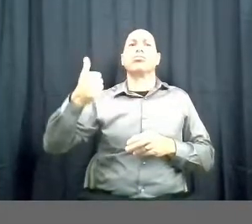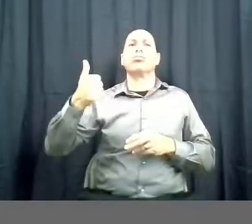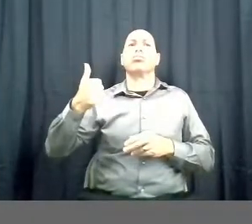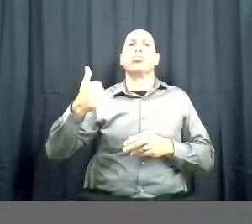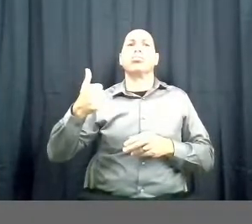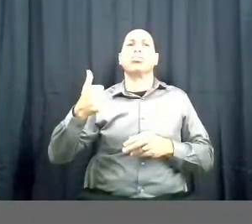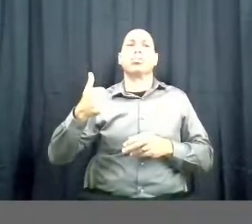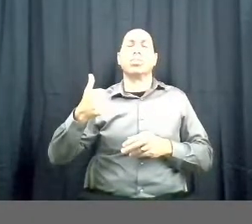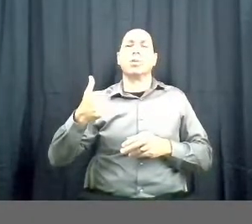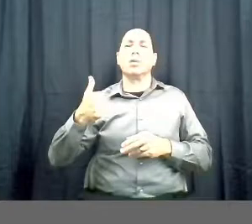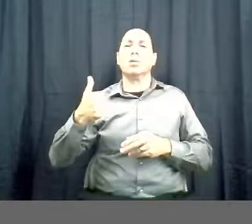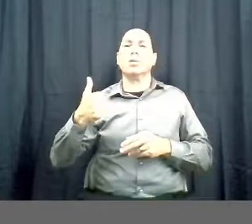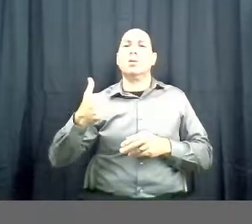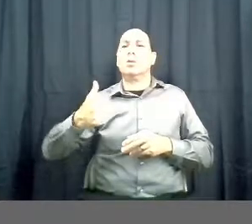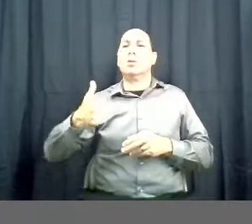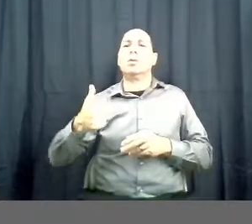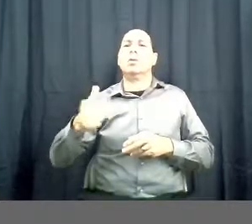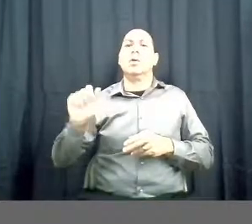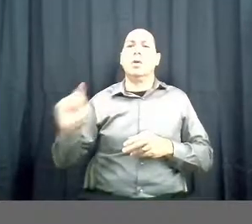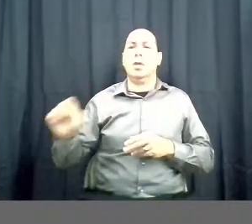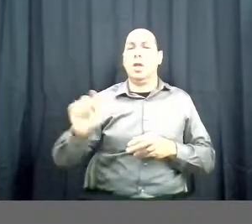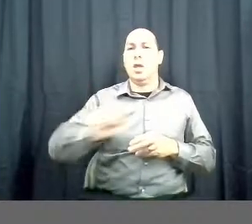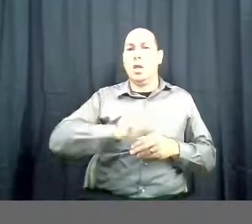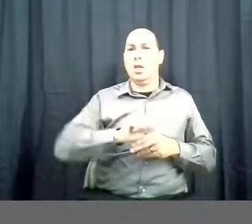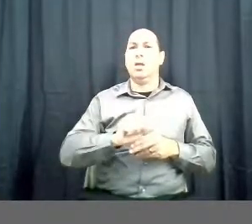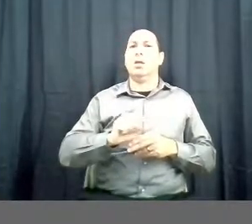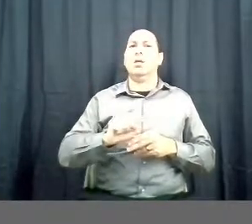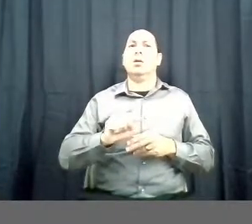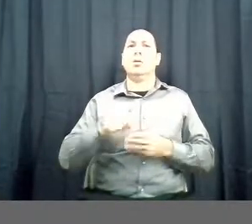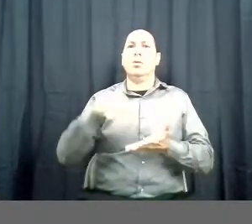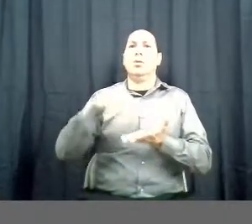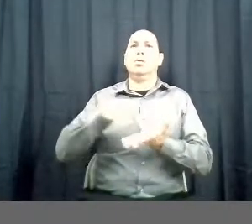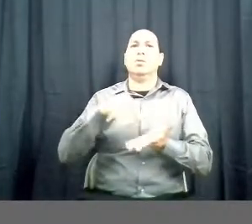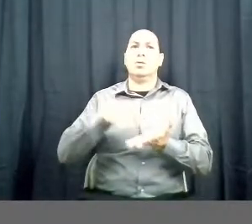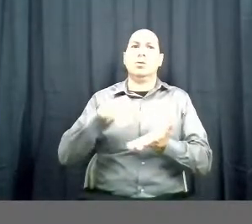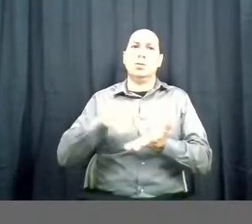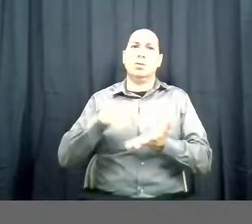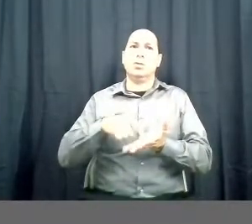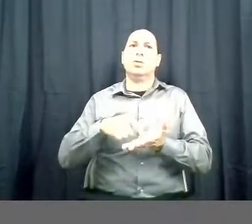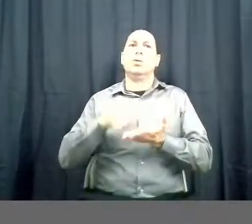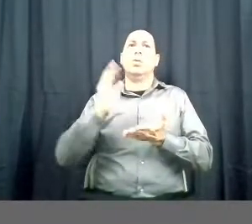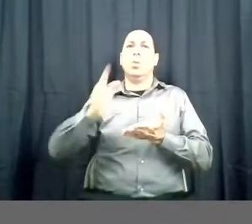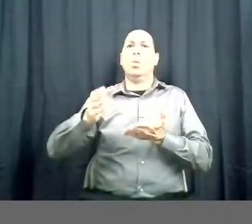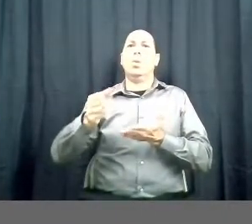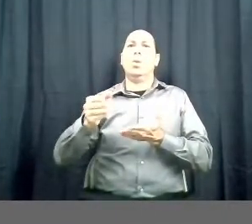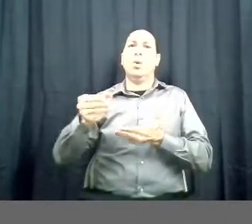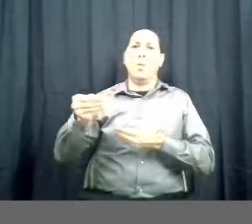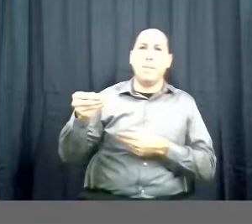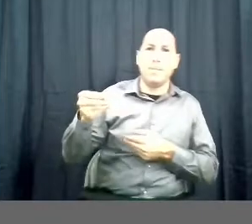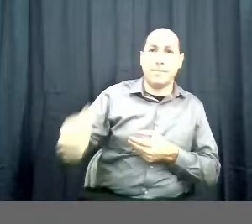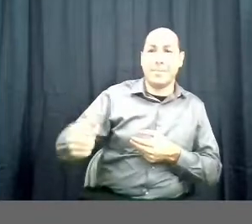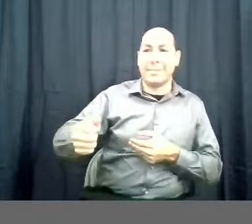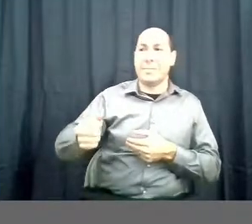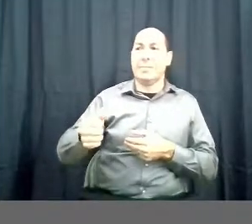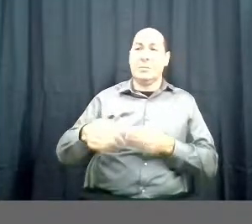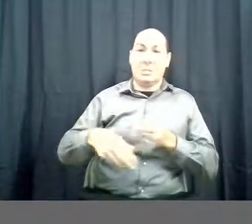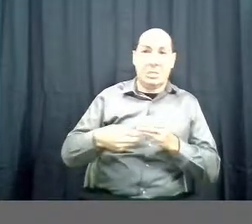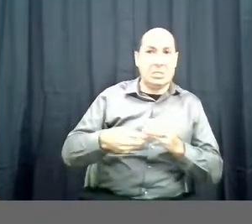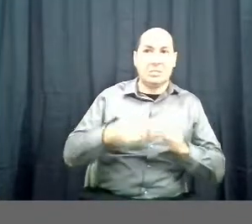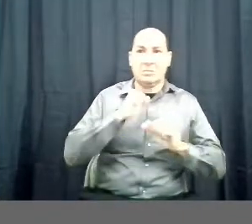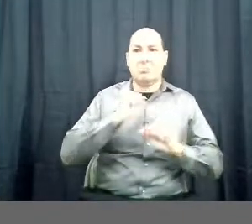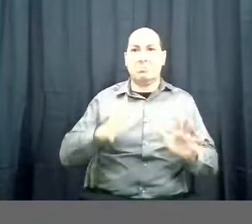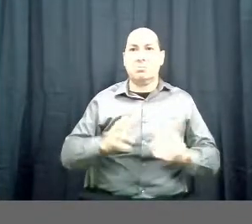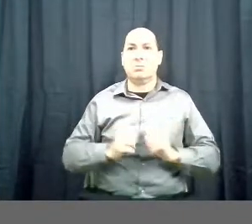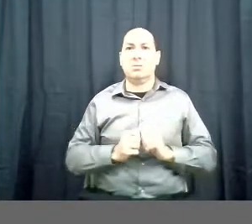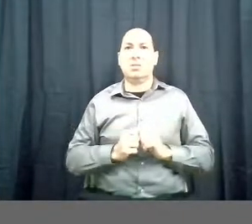conditions, the refunding bonds will be fixed rate debt with a 10-year par call and will be issued without ratings, and the refunding bonds will be sold without a